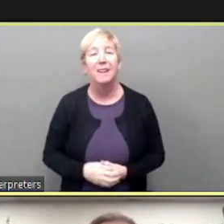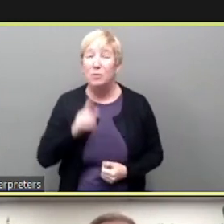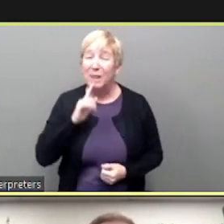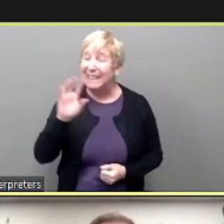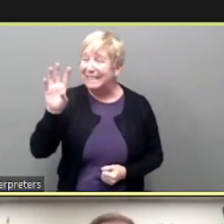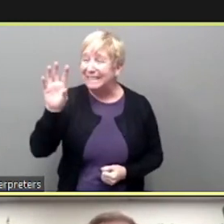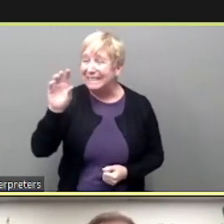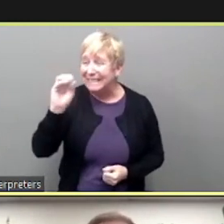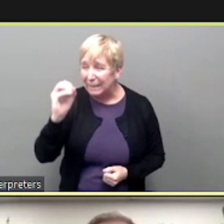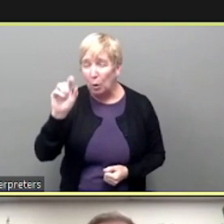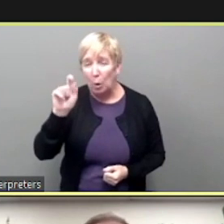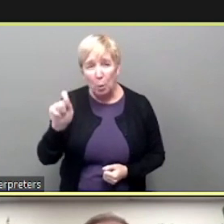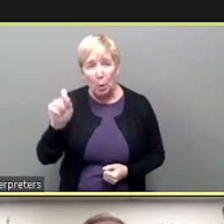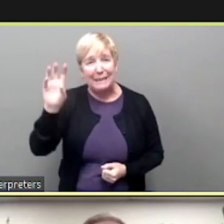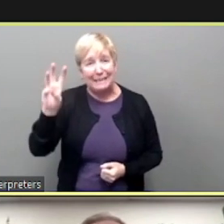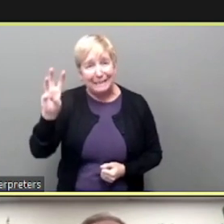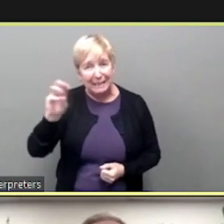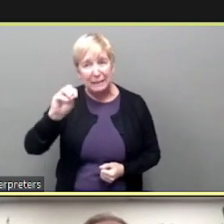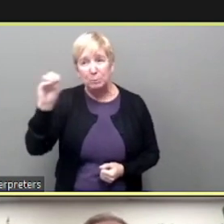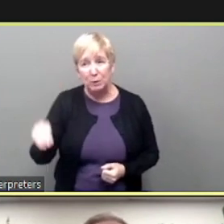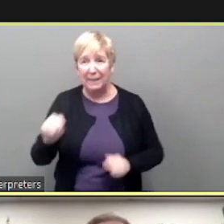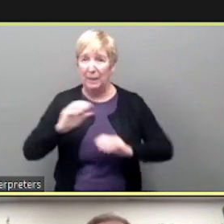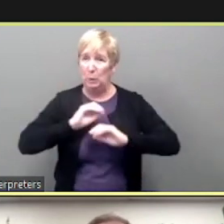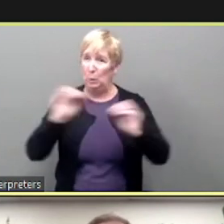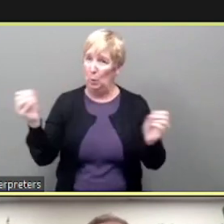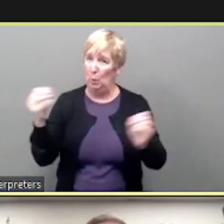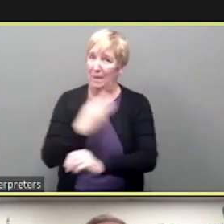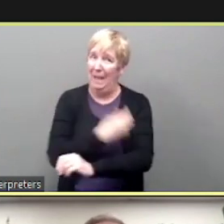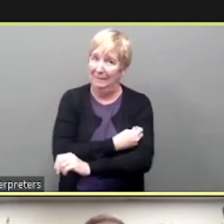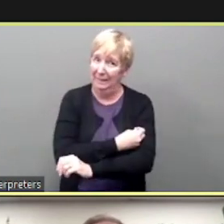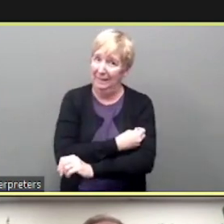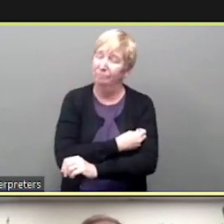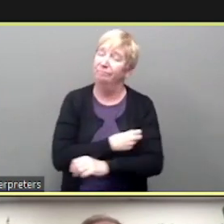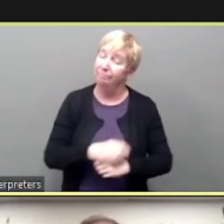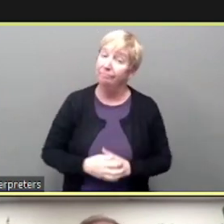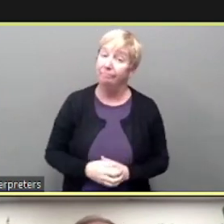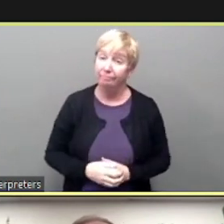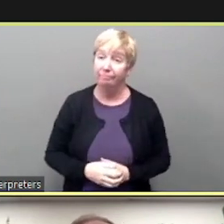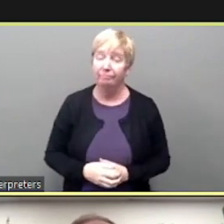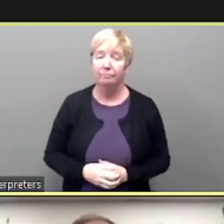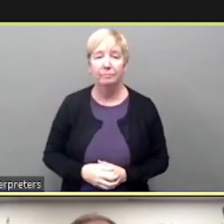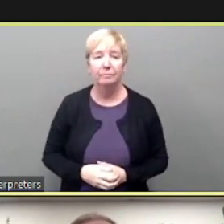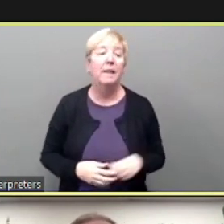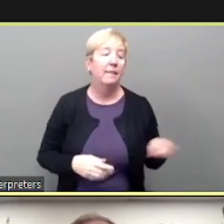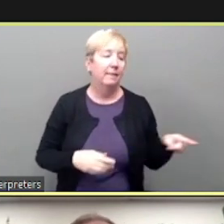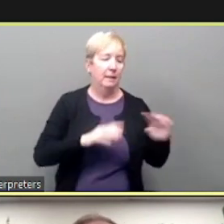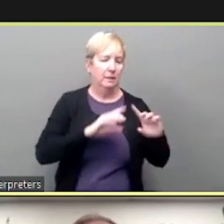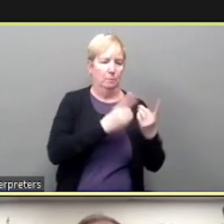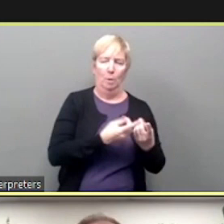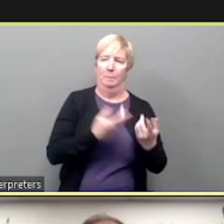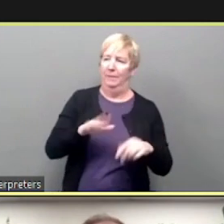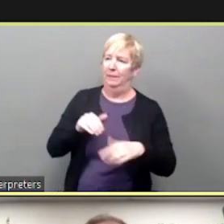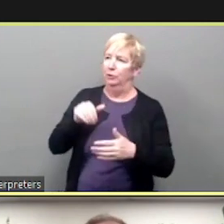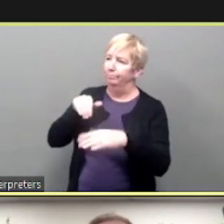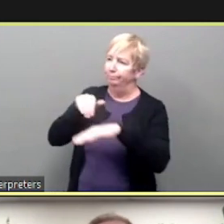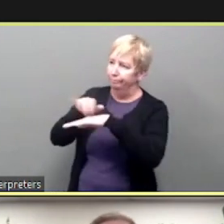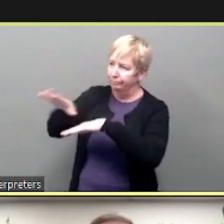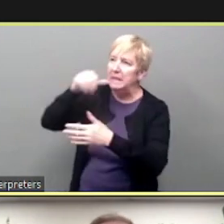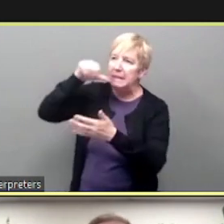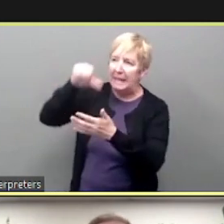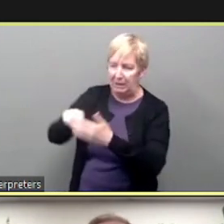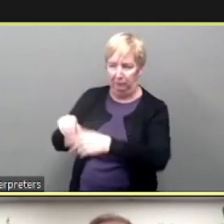0.6% who remain vaccinated. The department has sent letters of warning and things like that. And in many